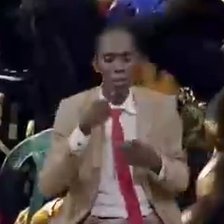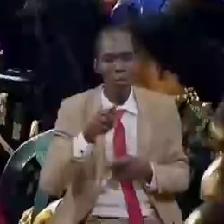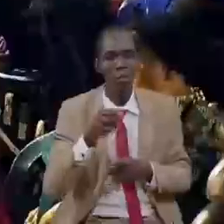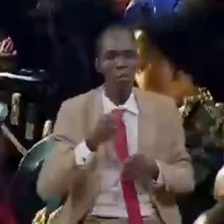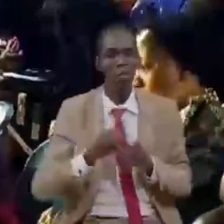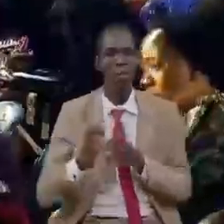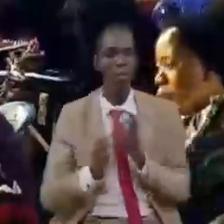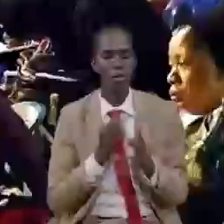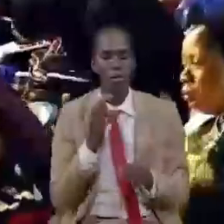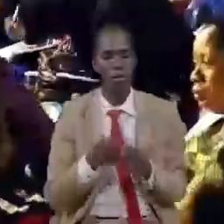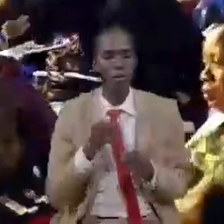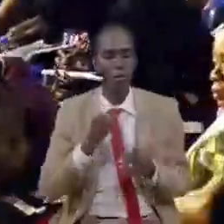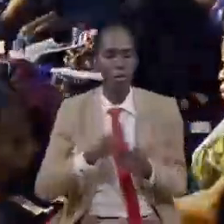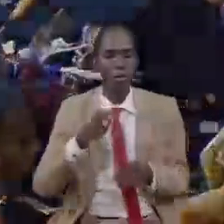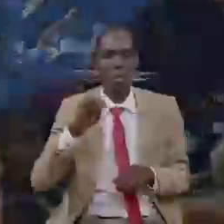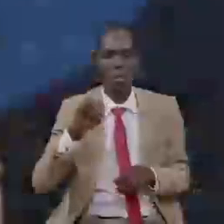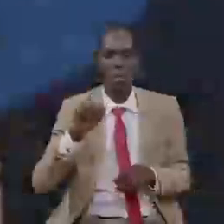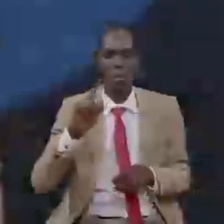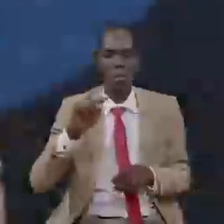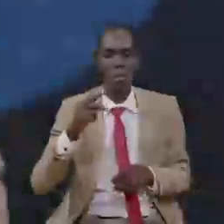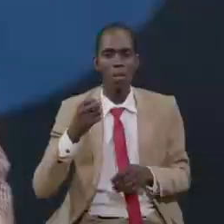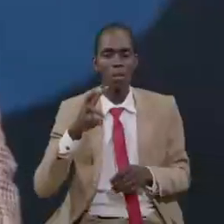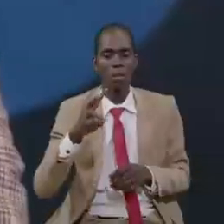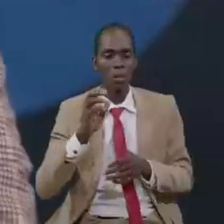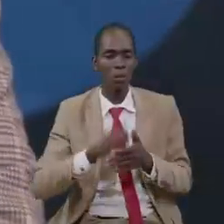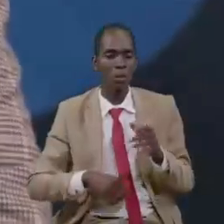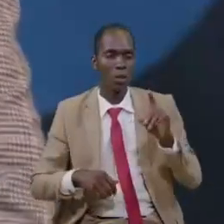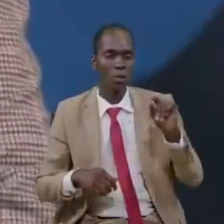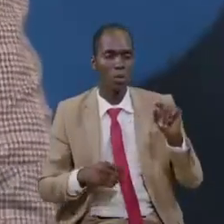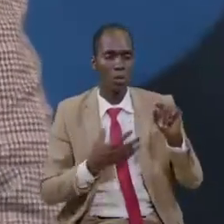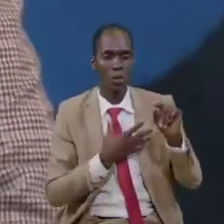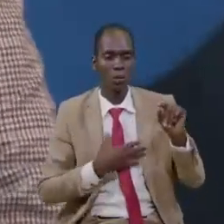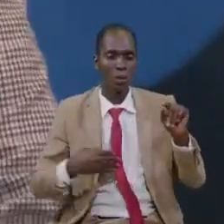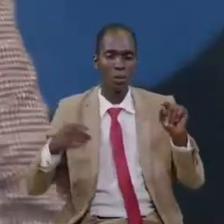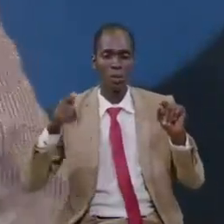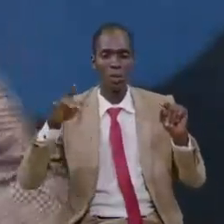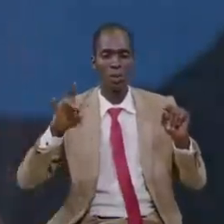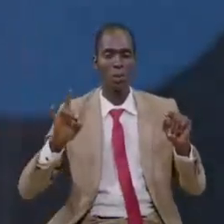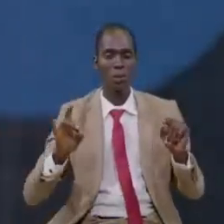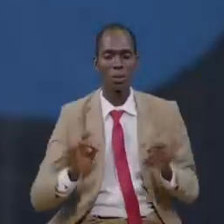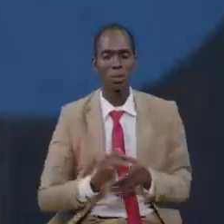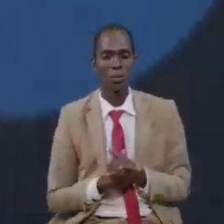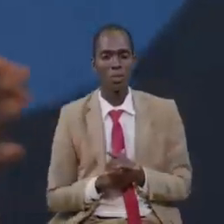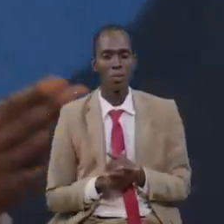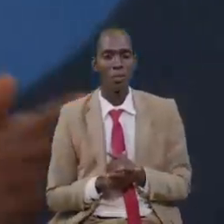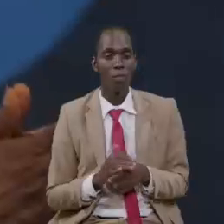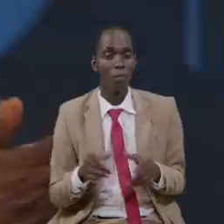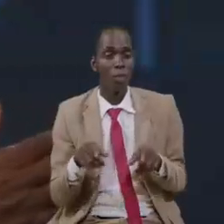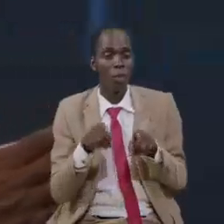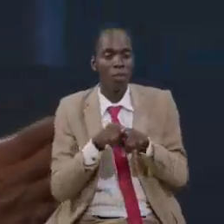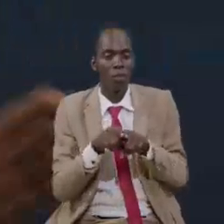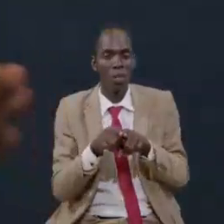chapter 20, verse 28, Matthew chapter 20, verse 28, even as the Son